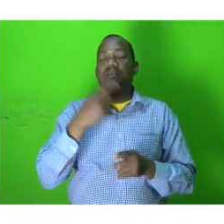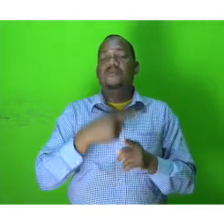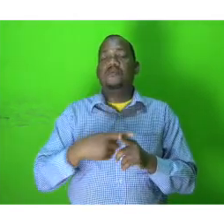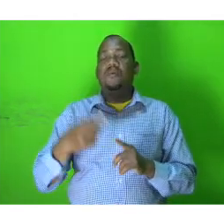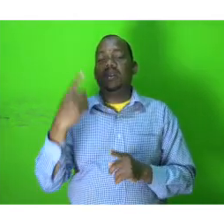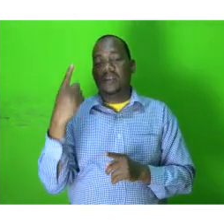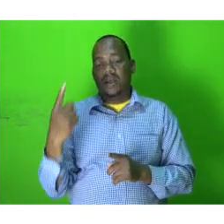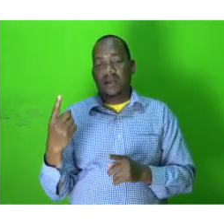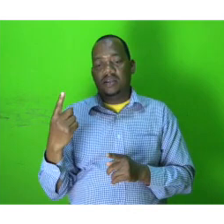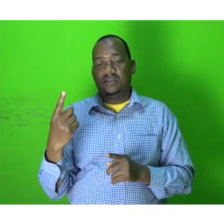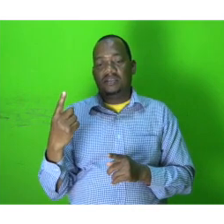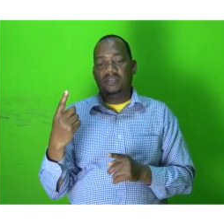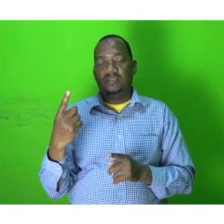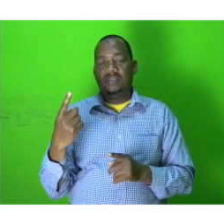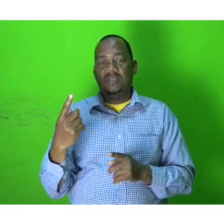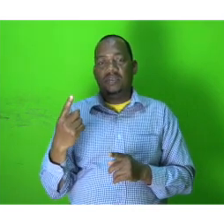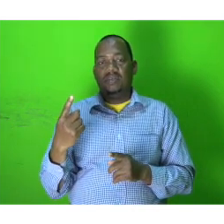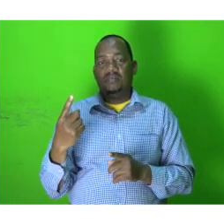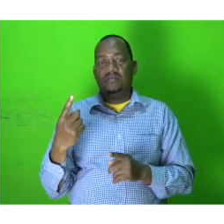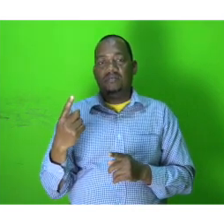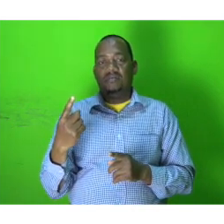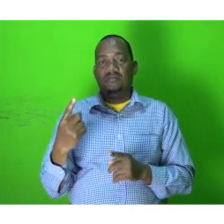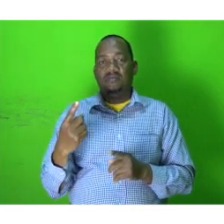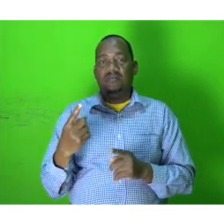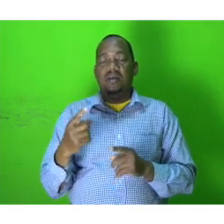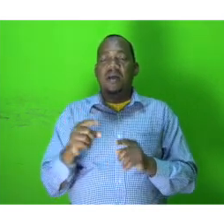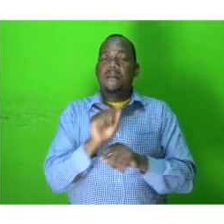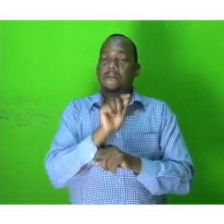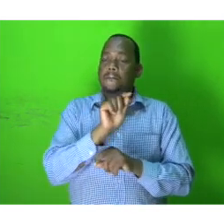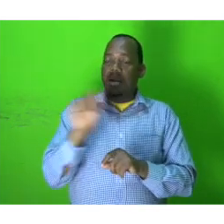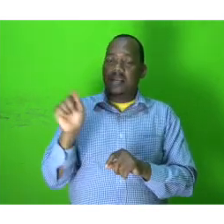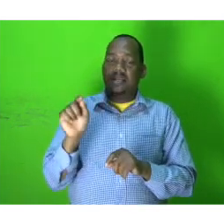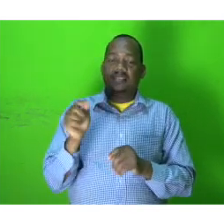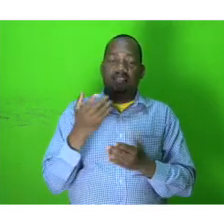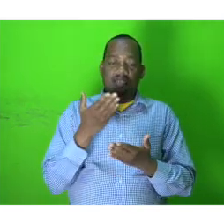Okay. Minus to the balance.